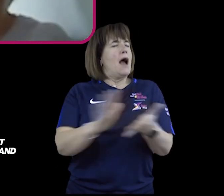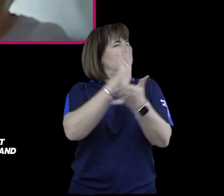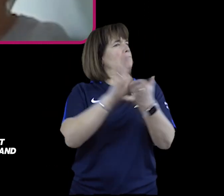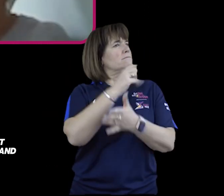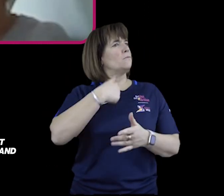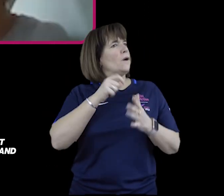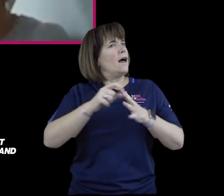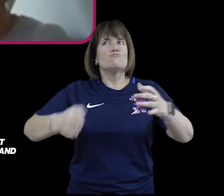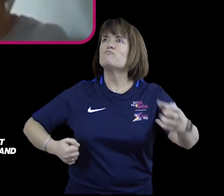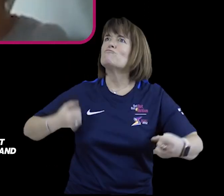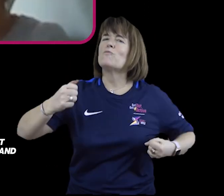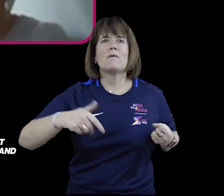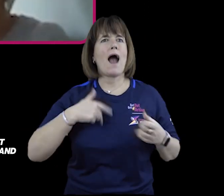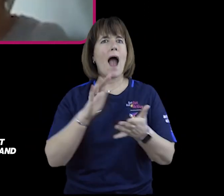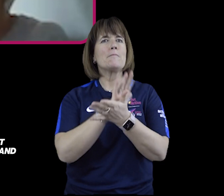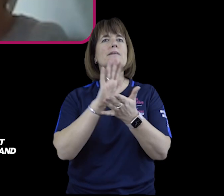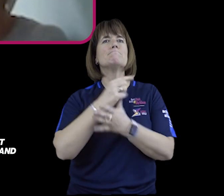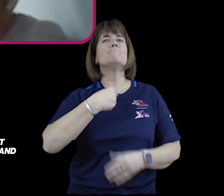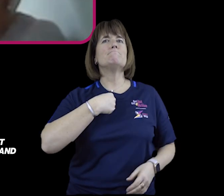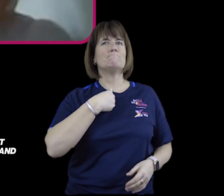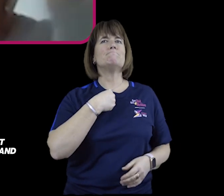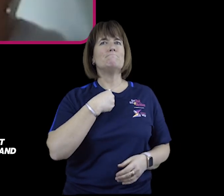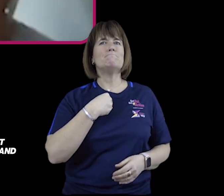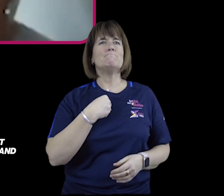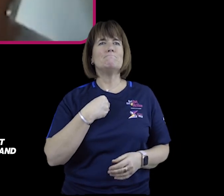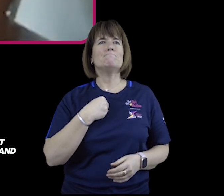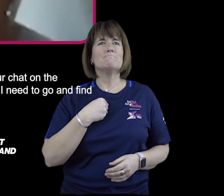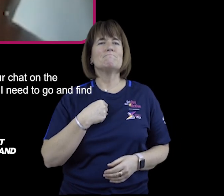happy when I do it, and happy.